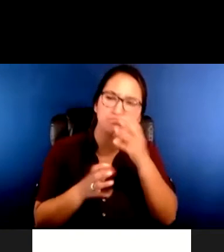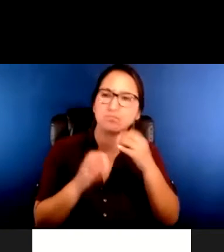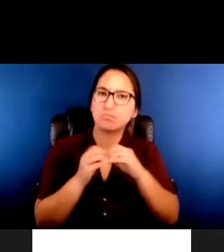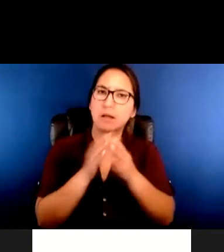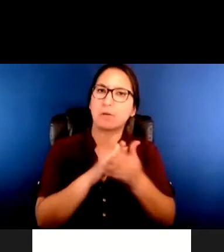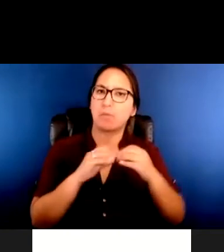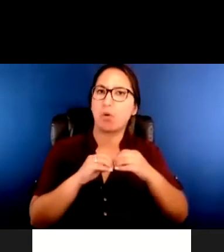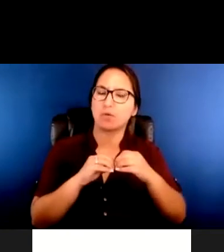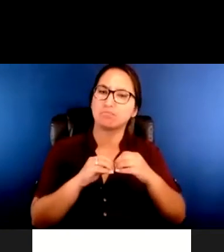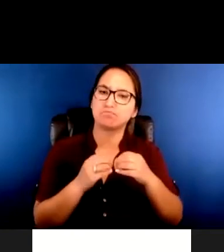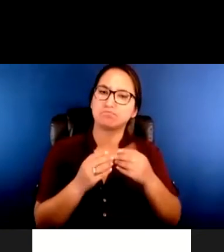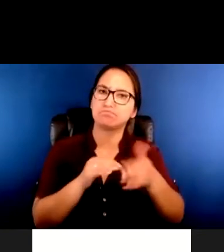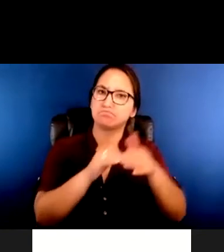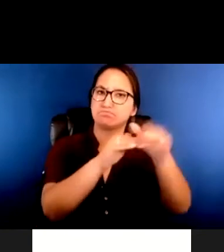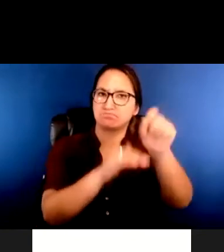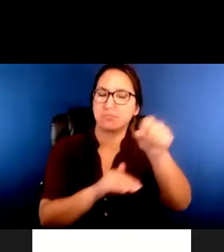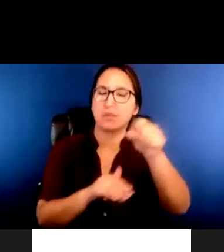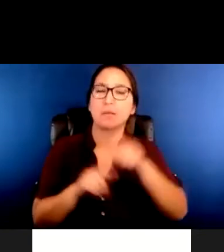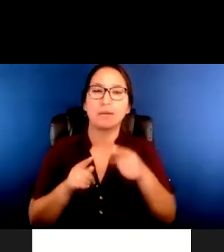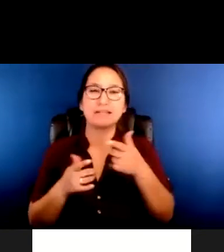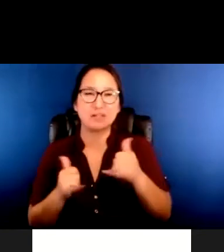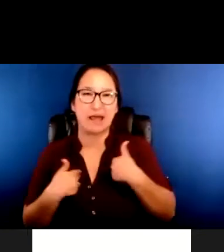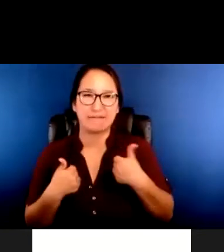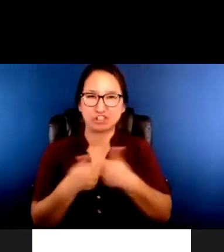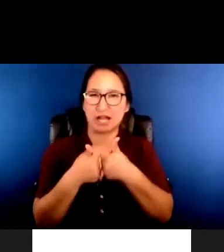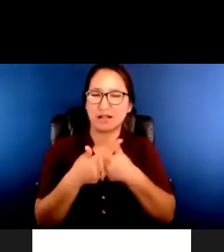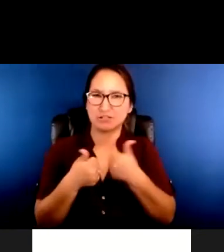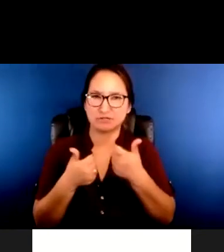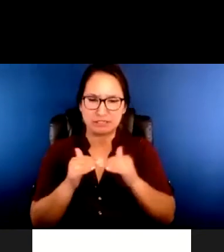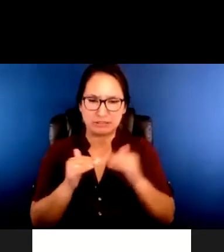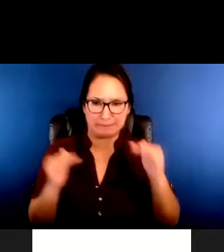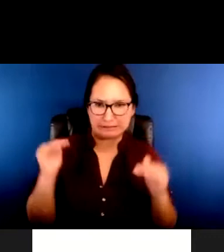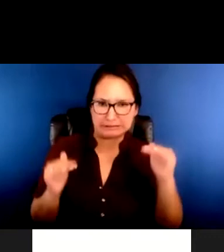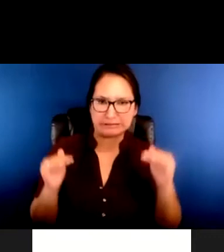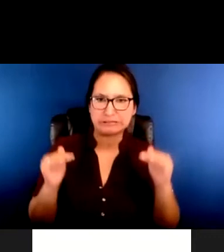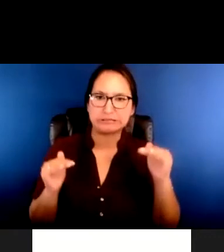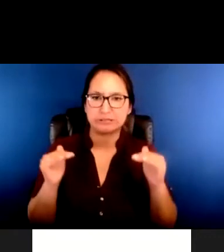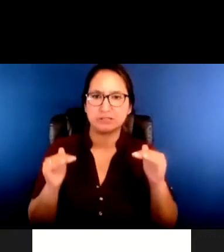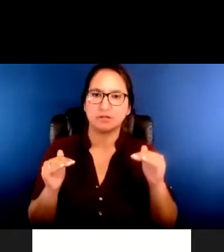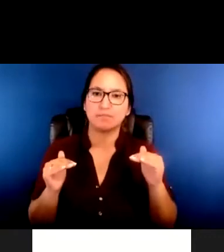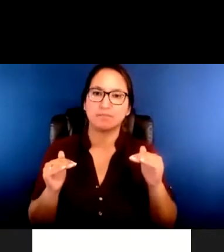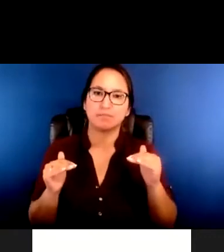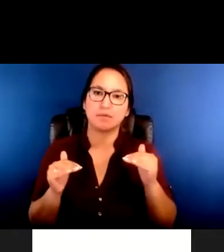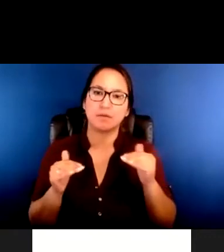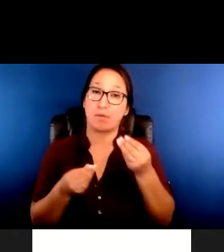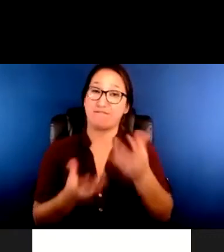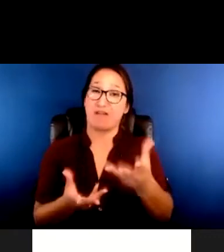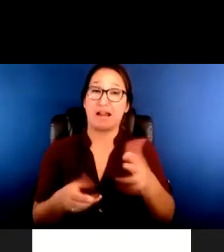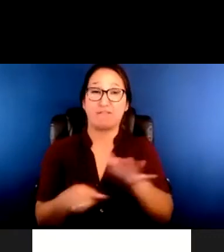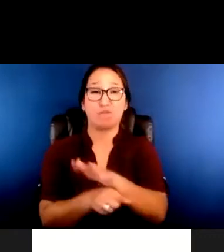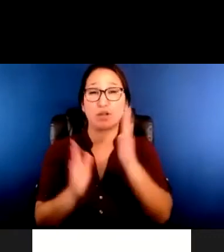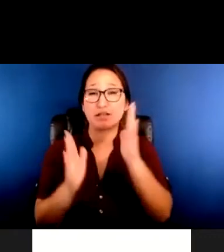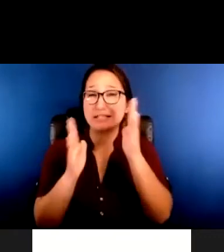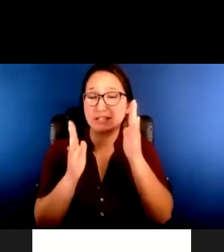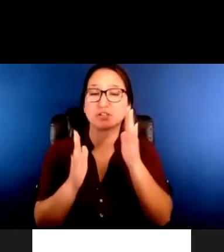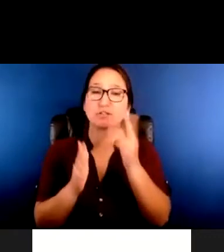think, those challenges of trying to balance those things out, dual divided attention has been a little bit of struggle of who's speaking at once, and